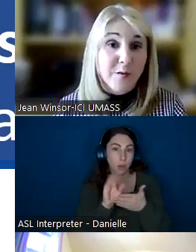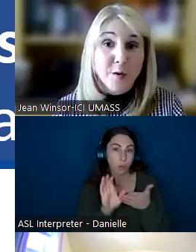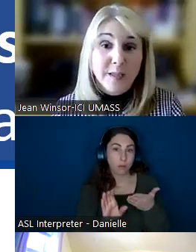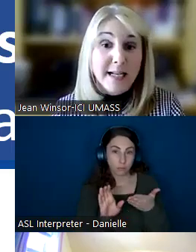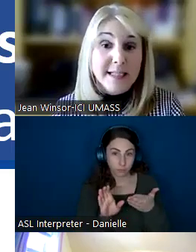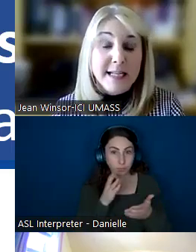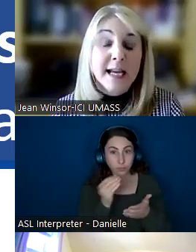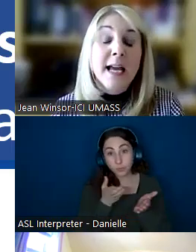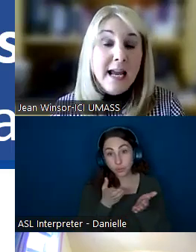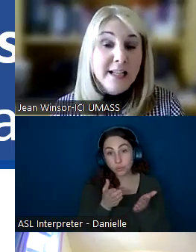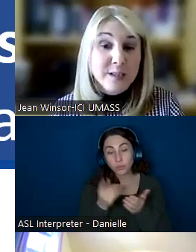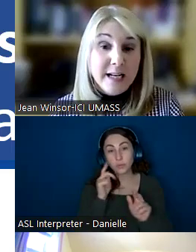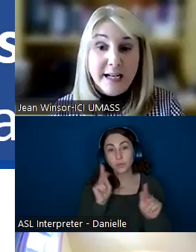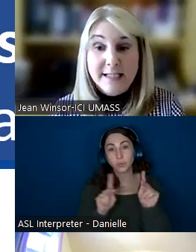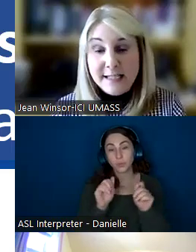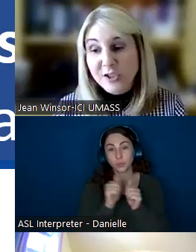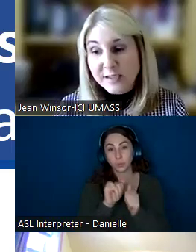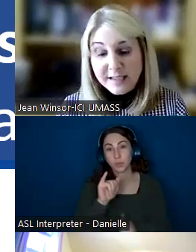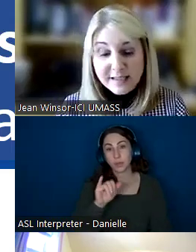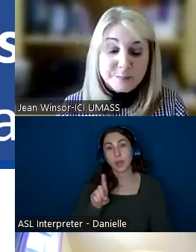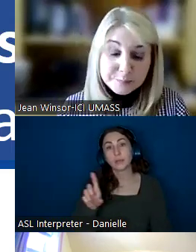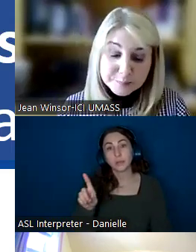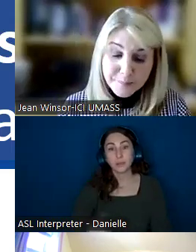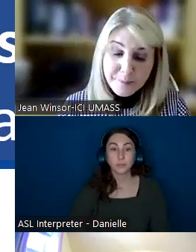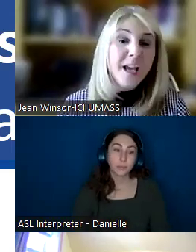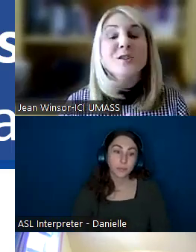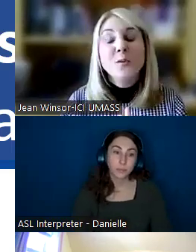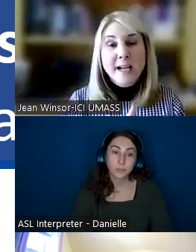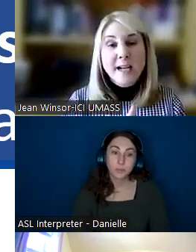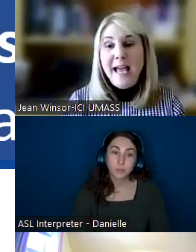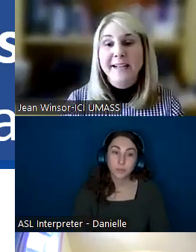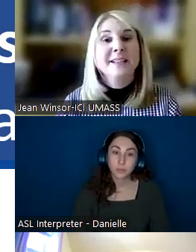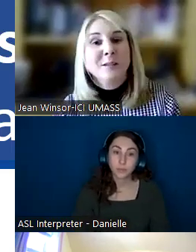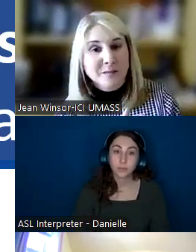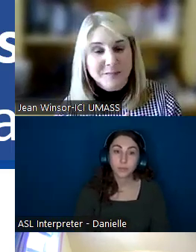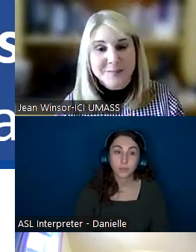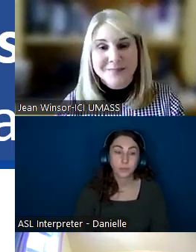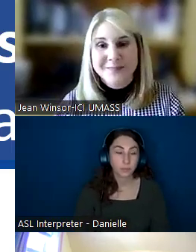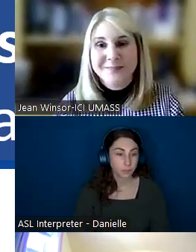services for folks with IDD in your state IDD agencies? So next slide.